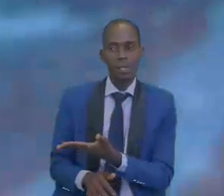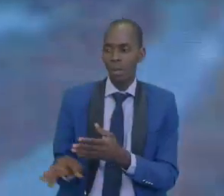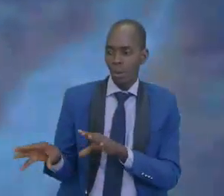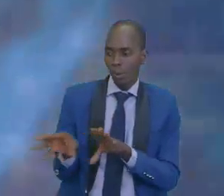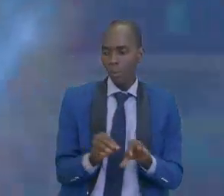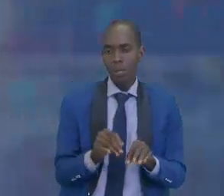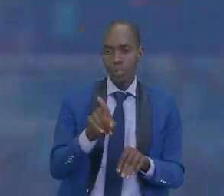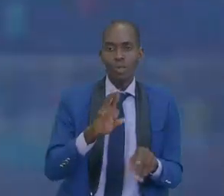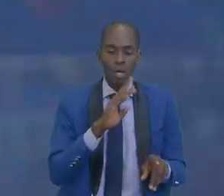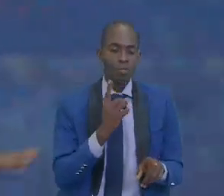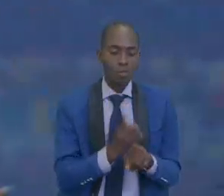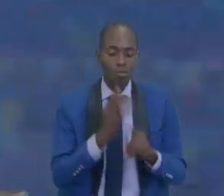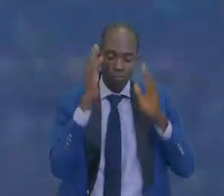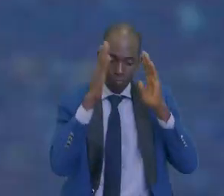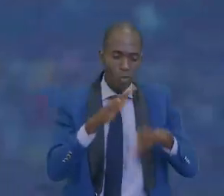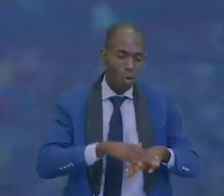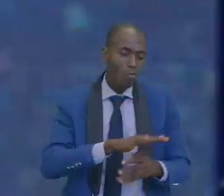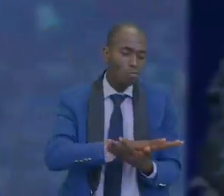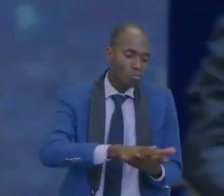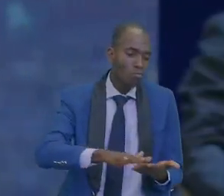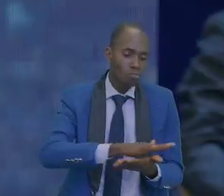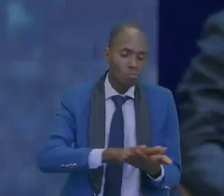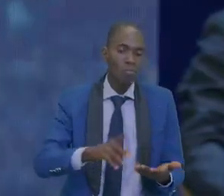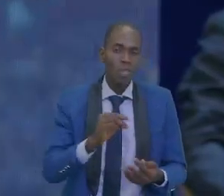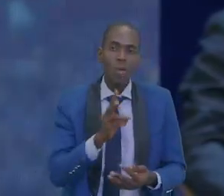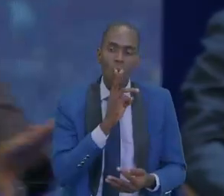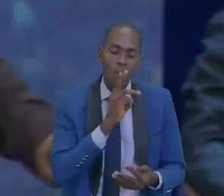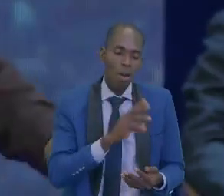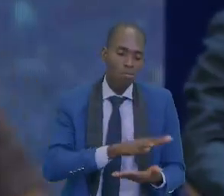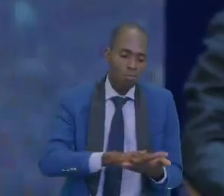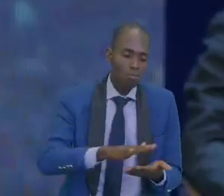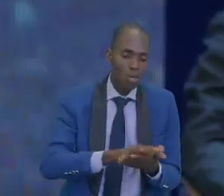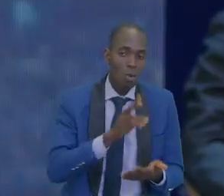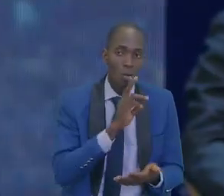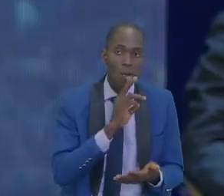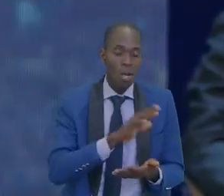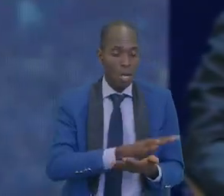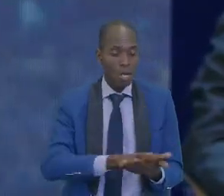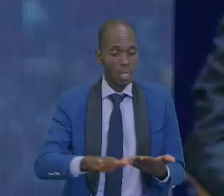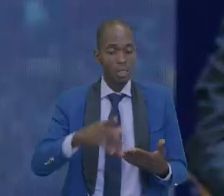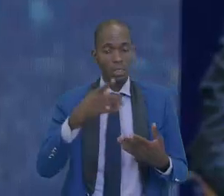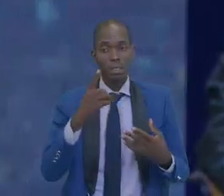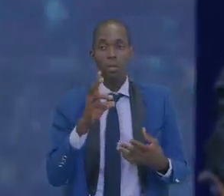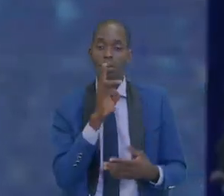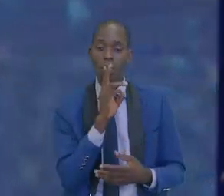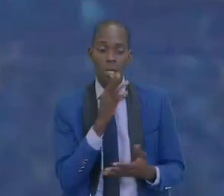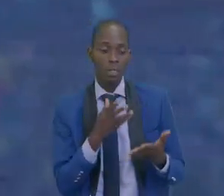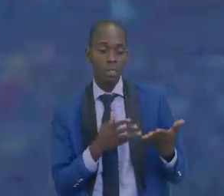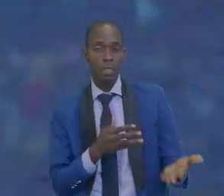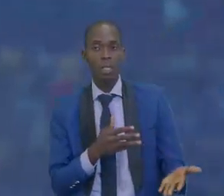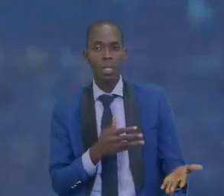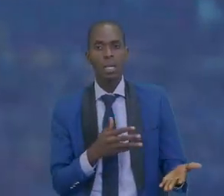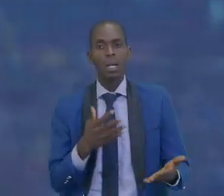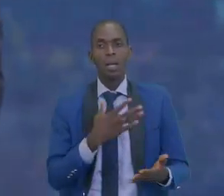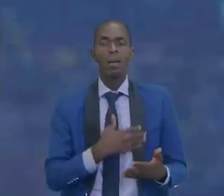the floor. You're cleaning the water. And you clean the water on the ground. And then you say,